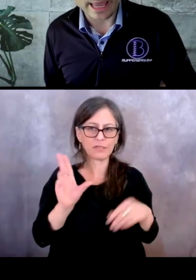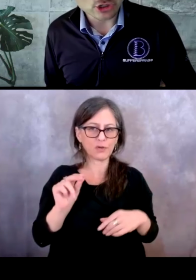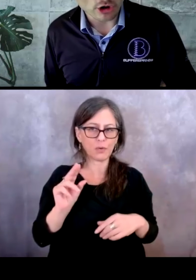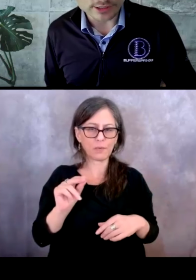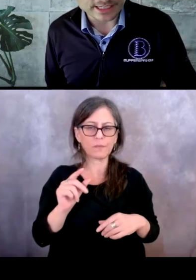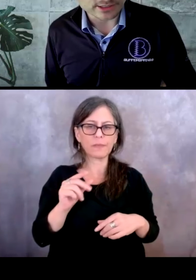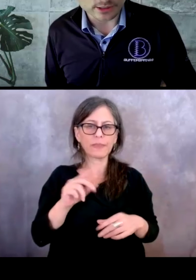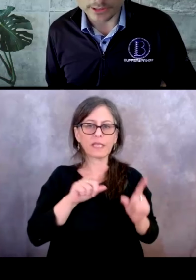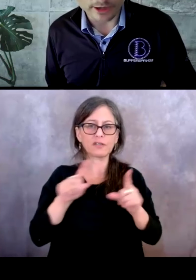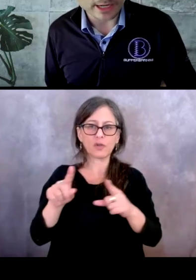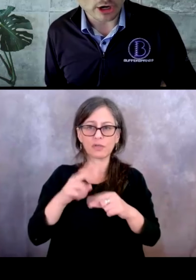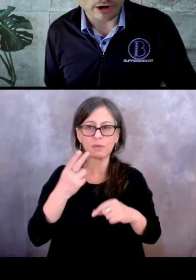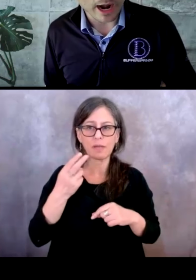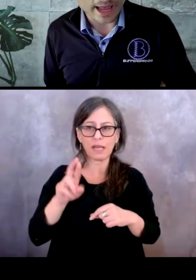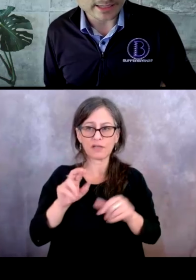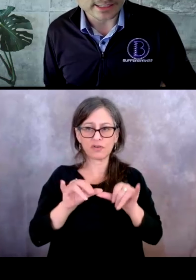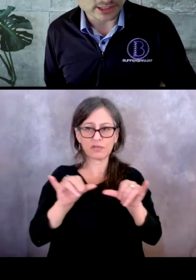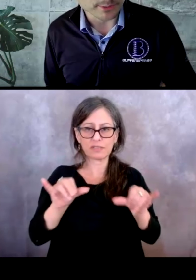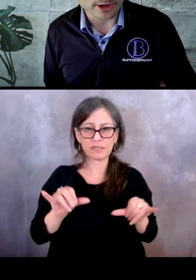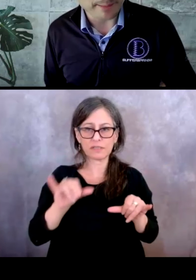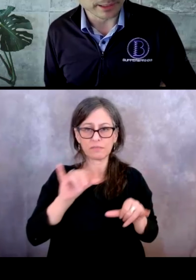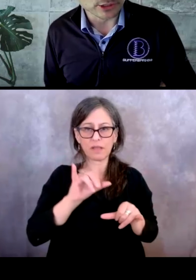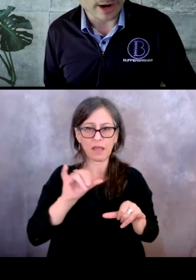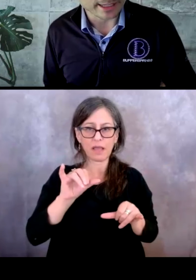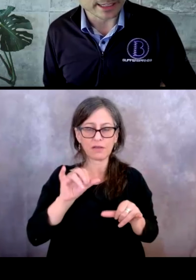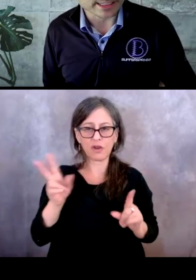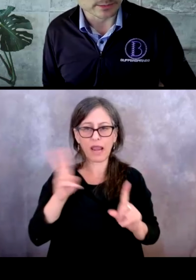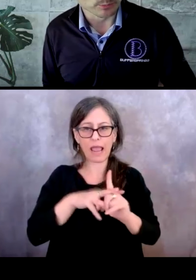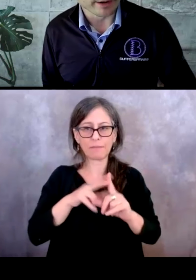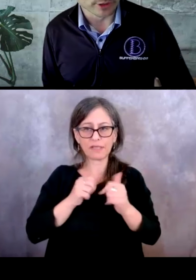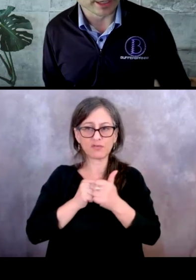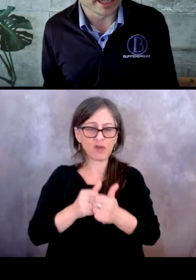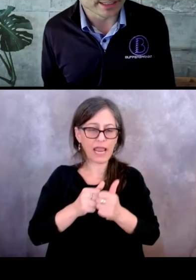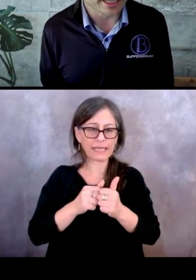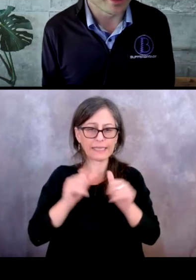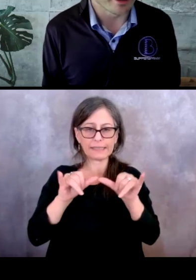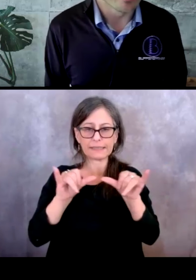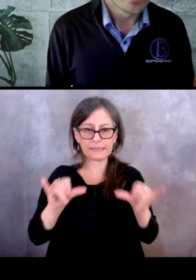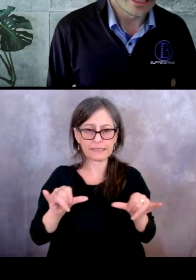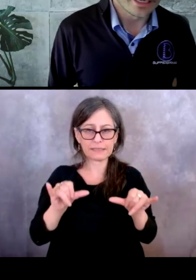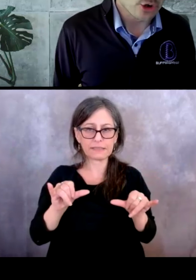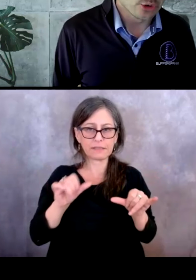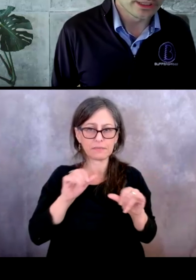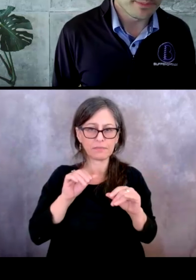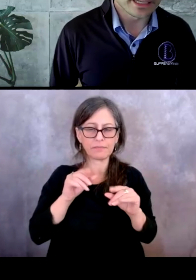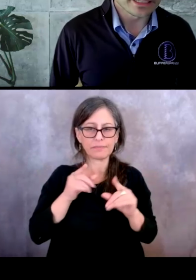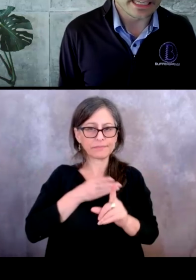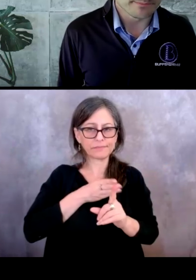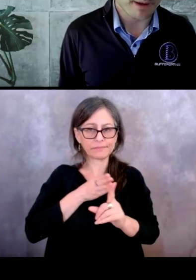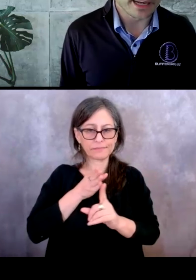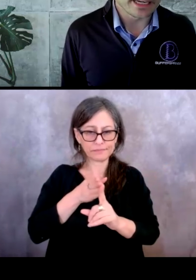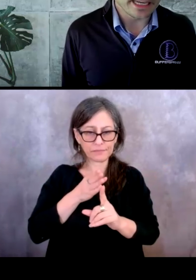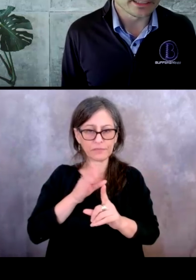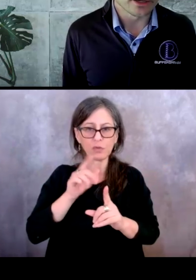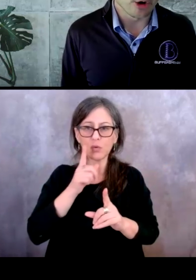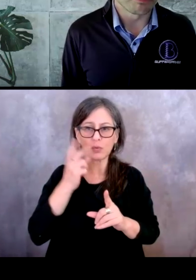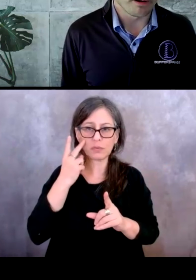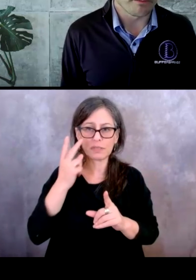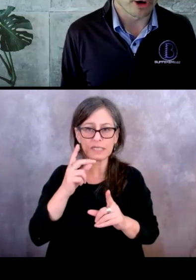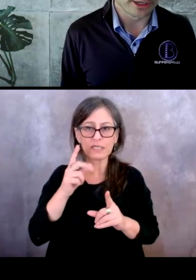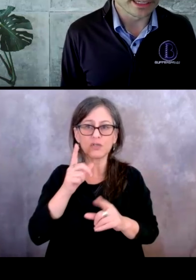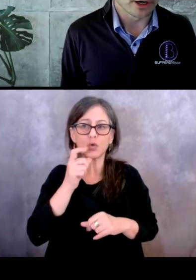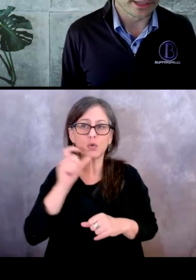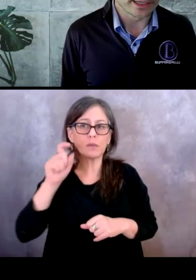your HR system, your HRIS system, your applicant tracking system, whatever it is in there, and it's only being seen by need to